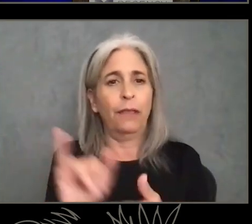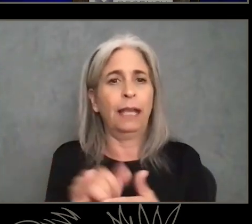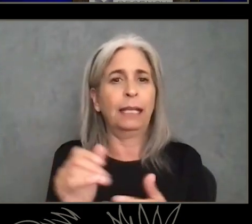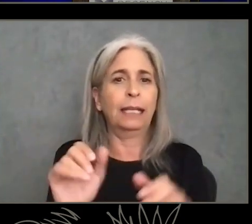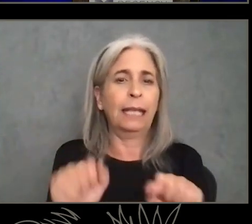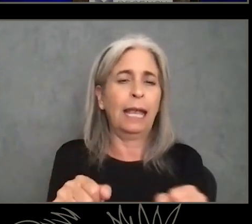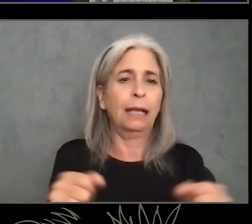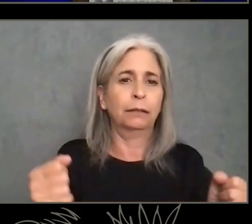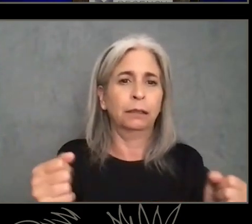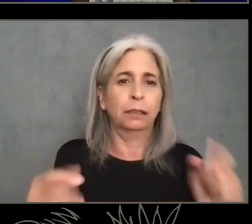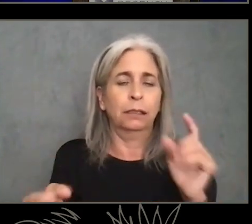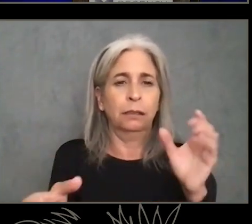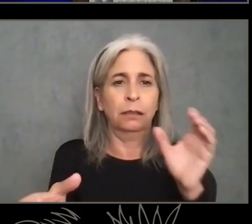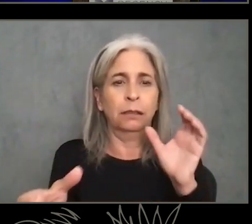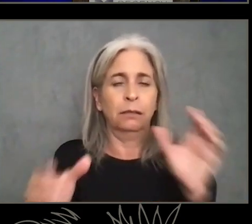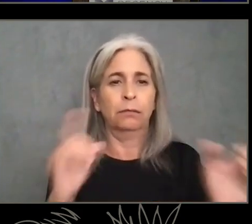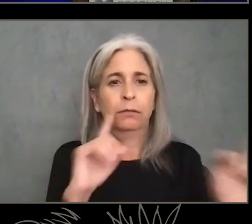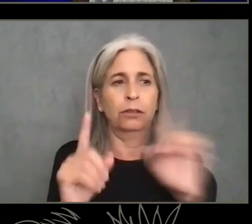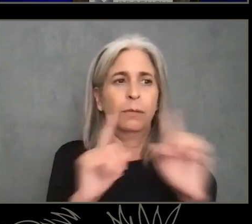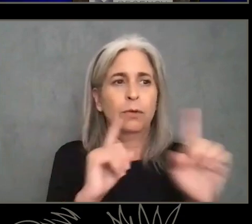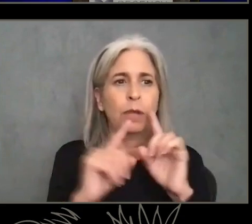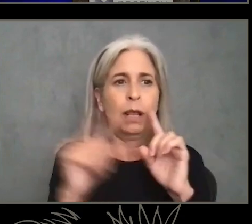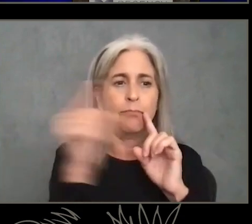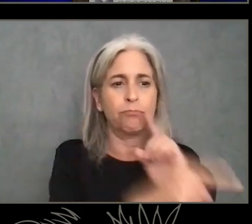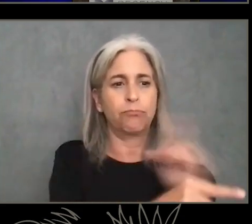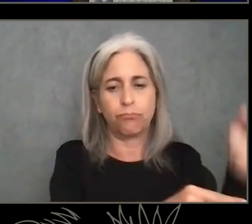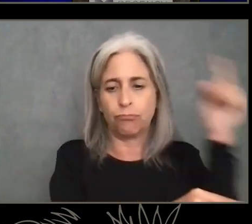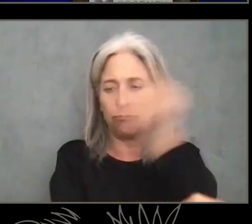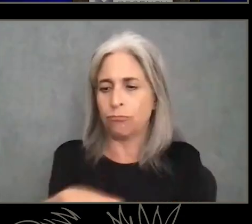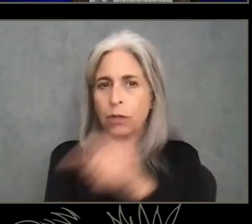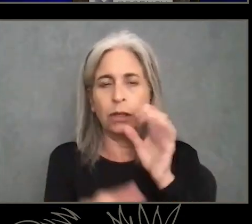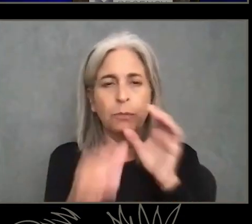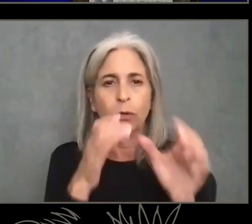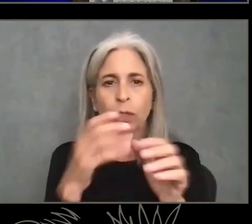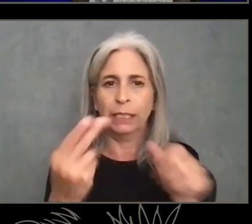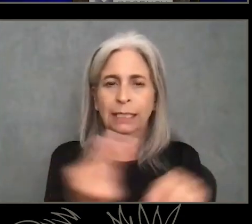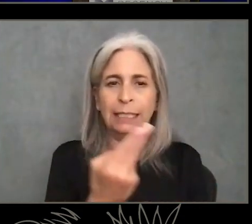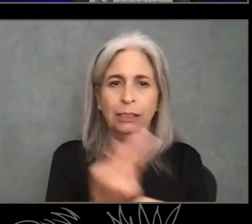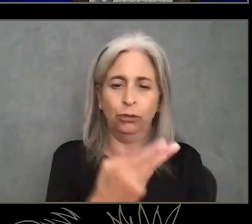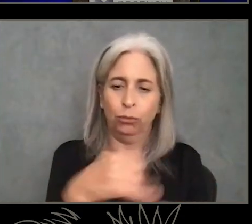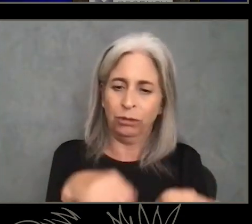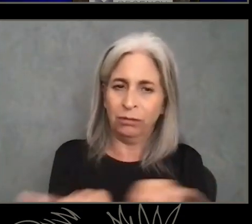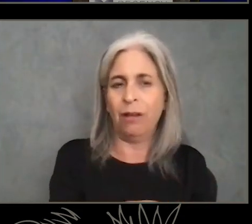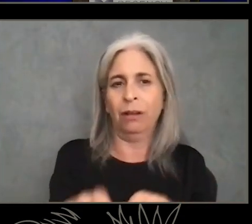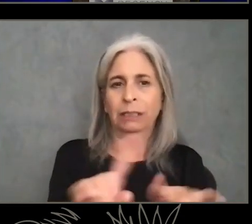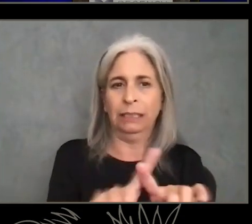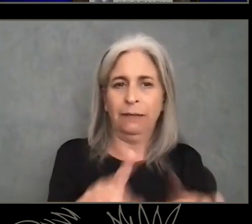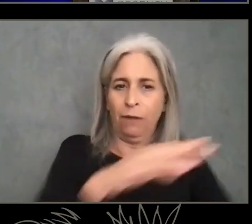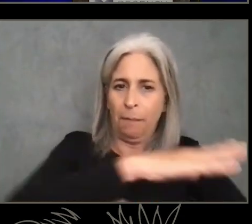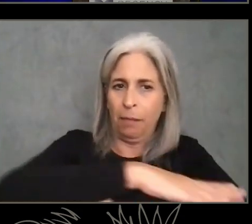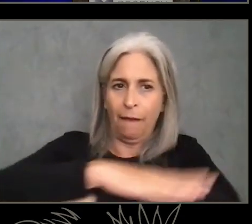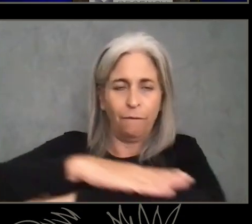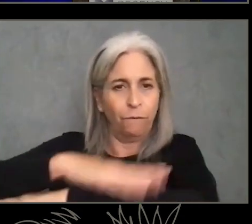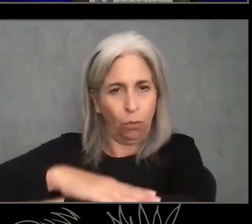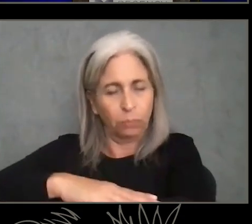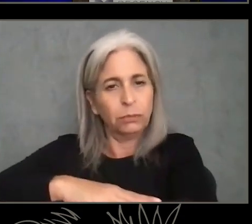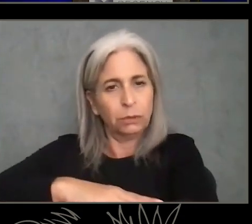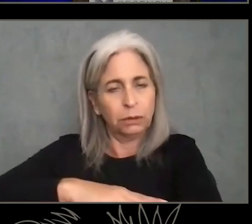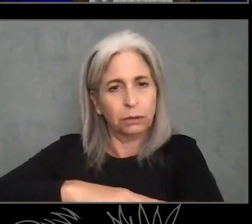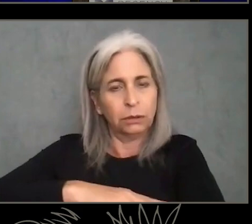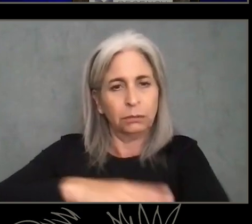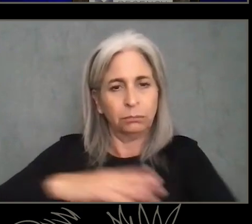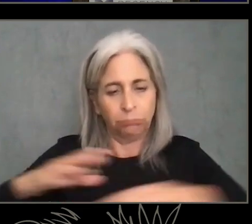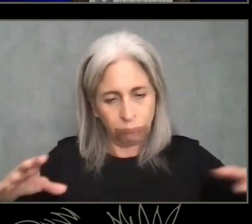talk across these different environments and be able to communicate and still take advantage of these different platforms